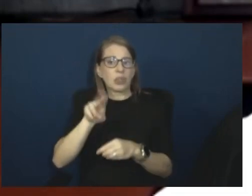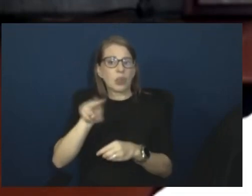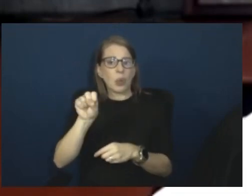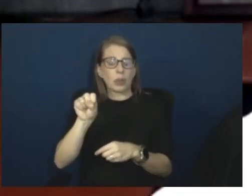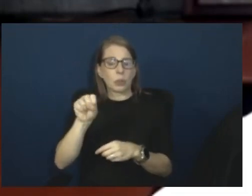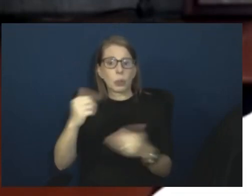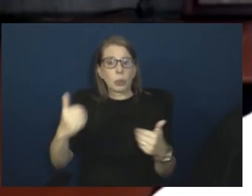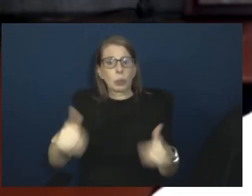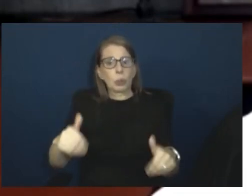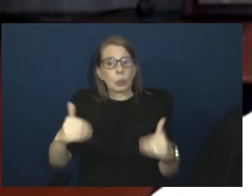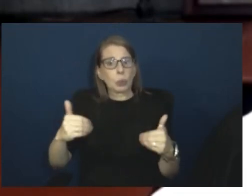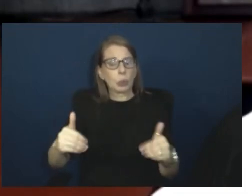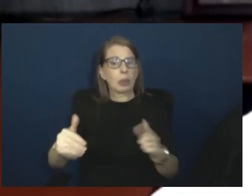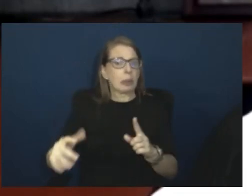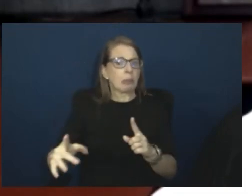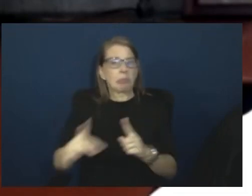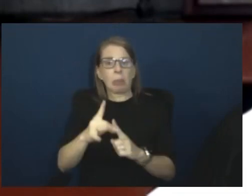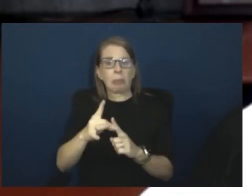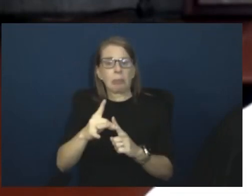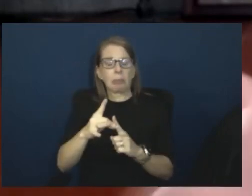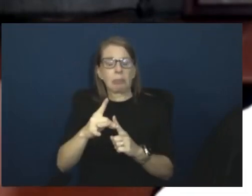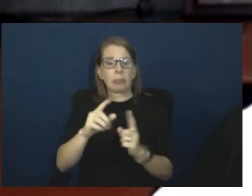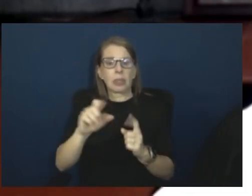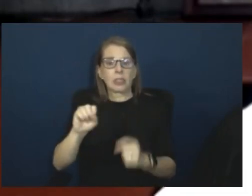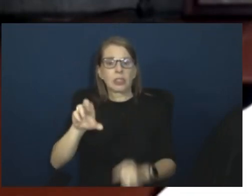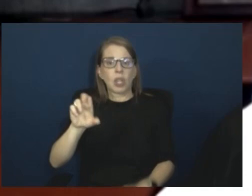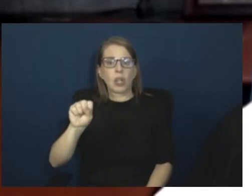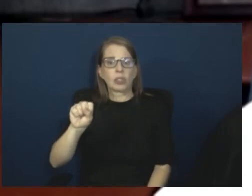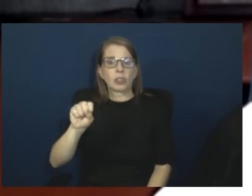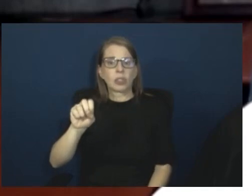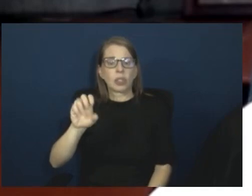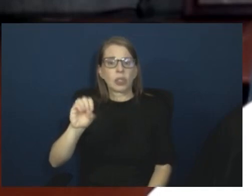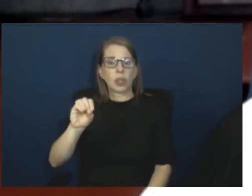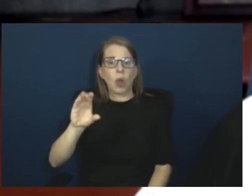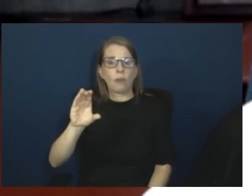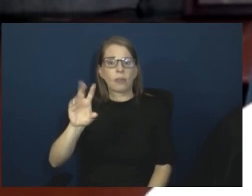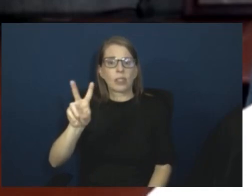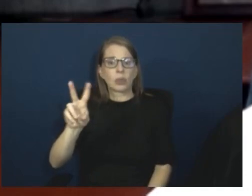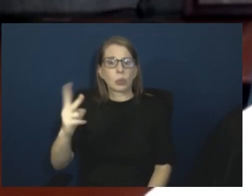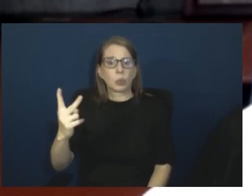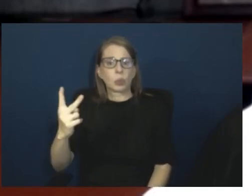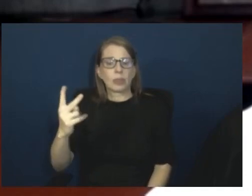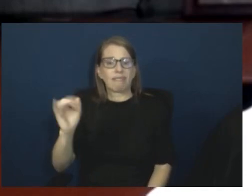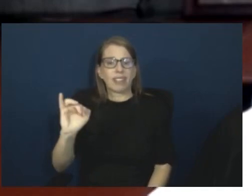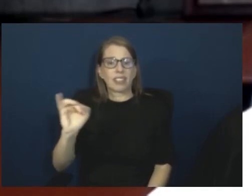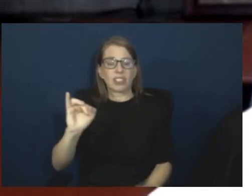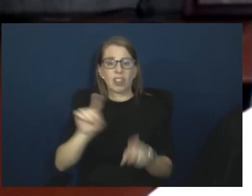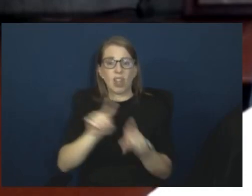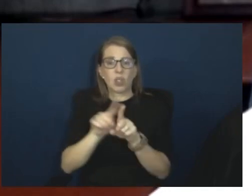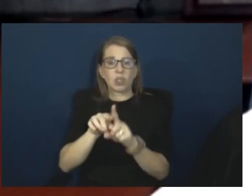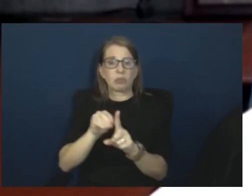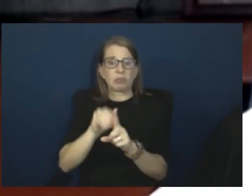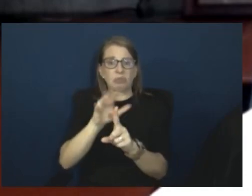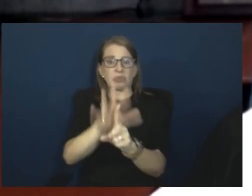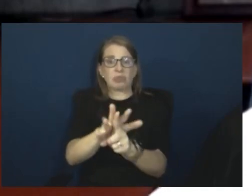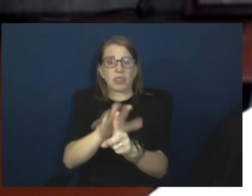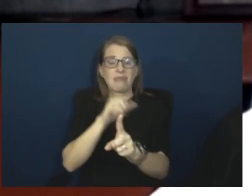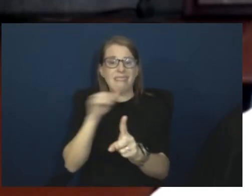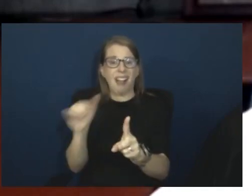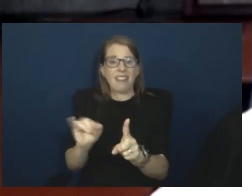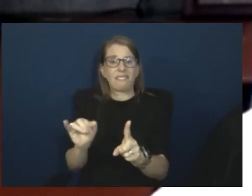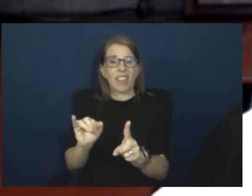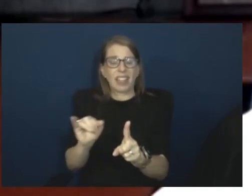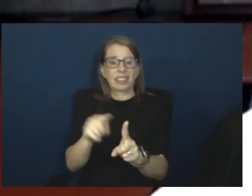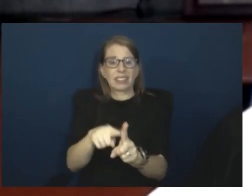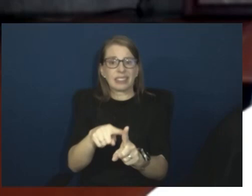susceptible to SARS-CoV-2 infection and also transmitted very efficiently to non-infected